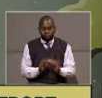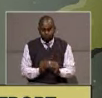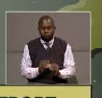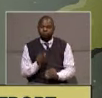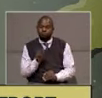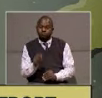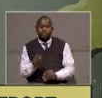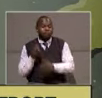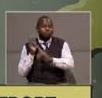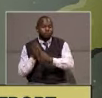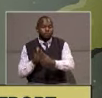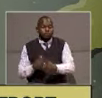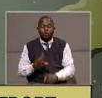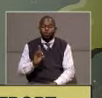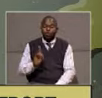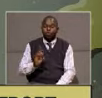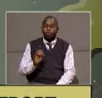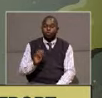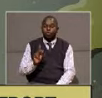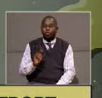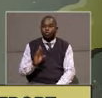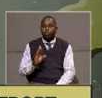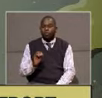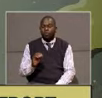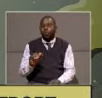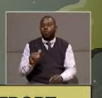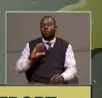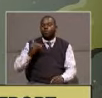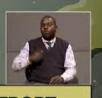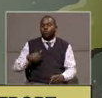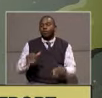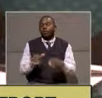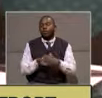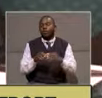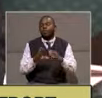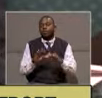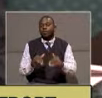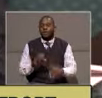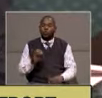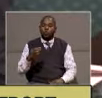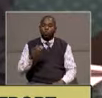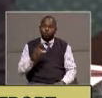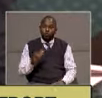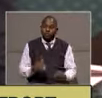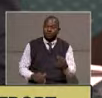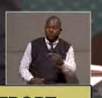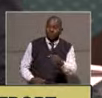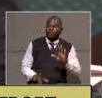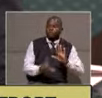he assaulted Dokolo woman MP Cecilia Agua. But for us to go